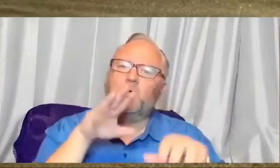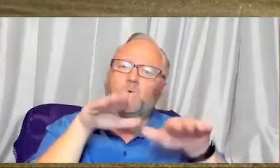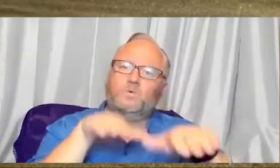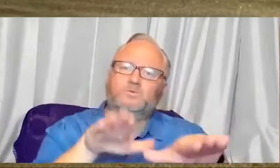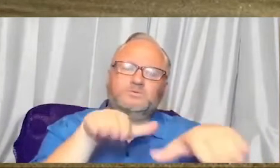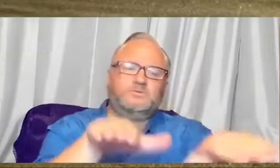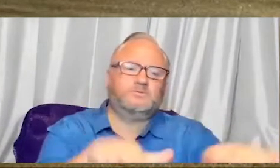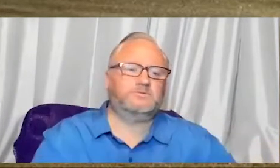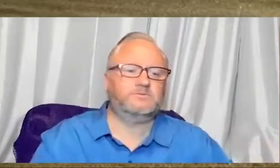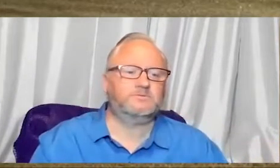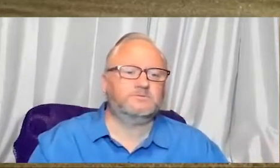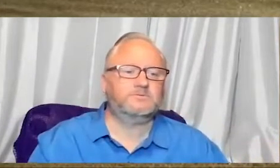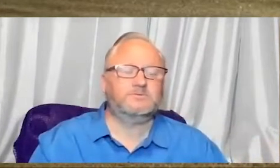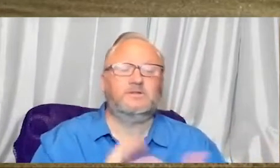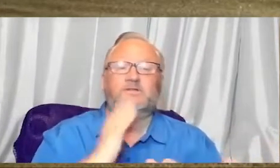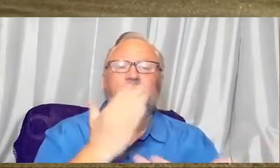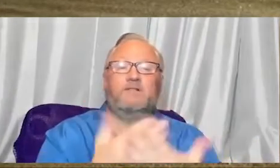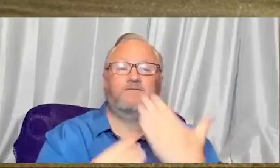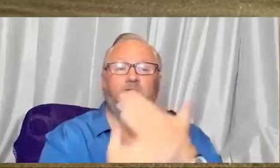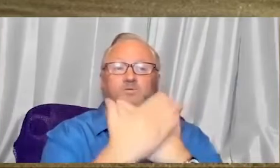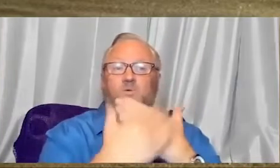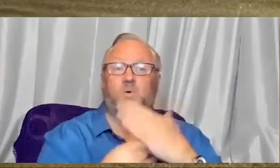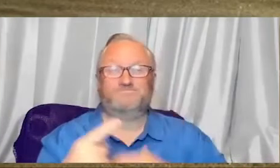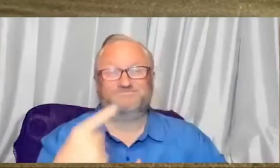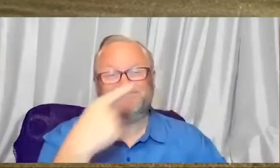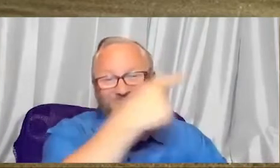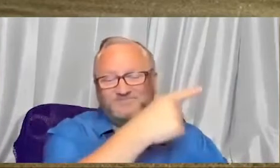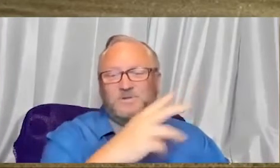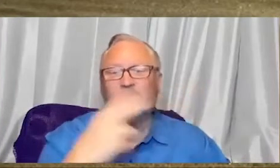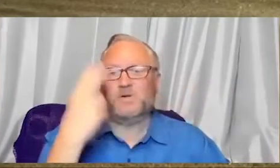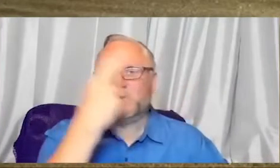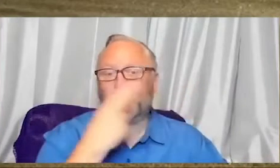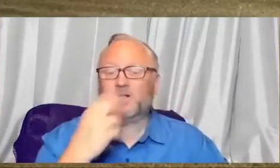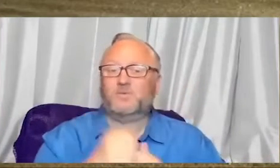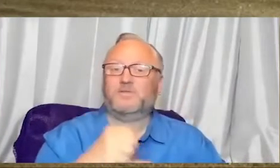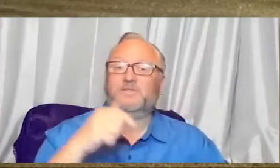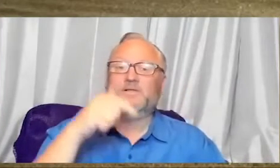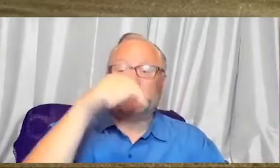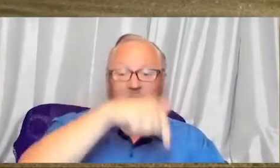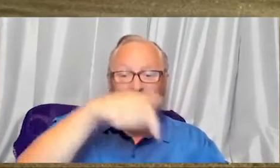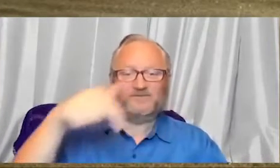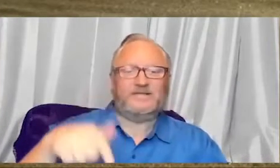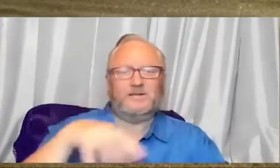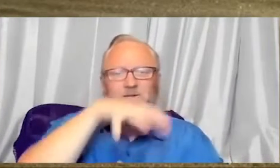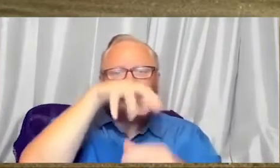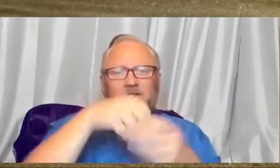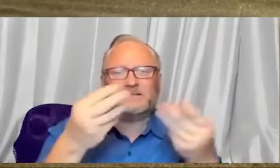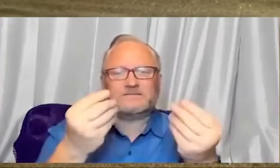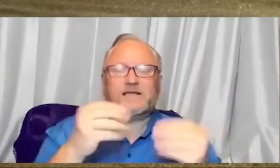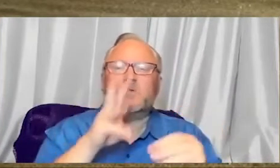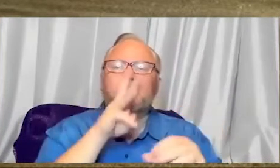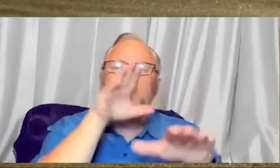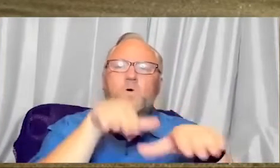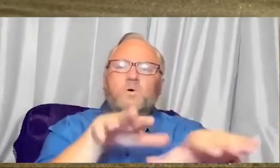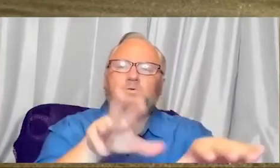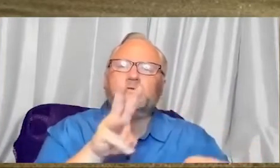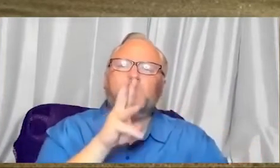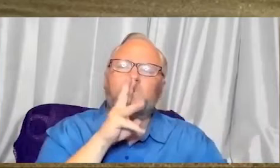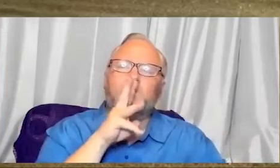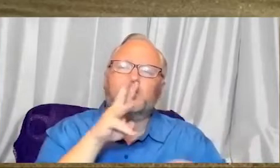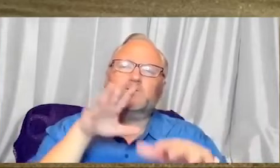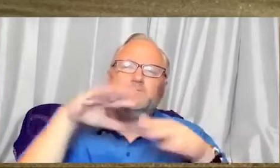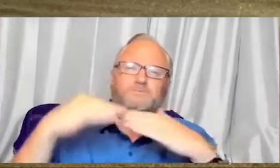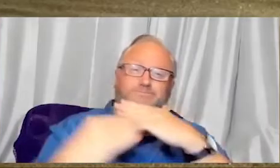Standing on the shore of Hawaii, with my feet in the sand and ocean waves washing over me, I